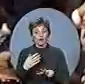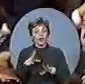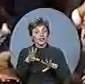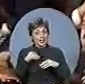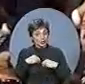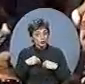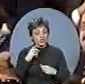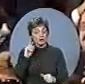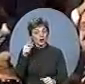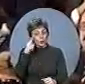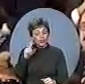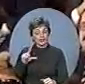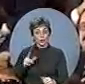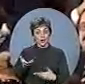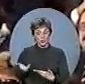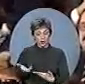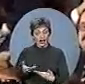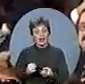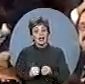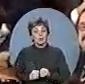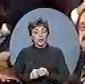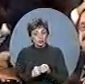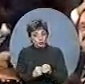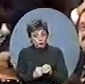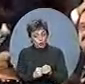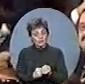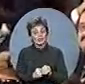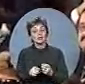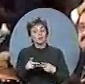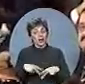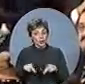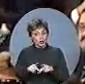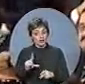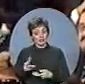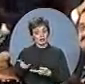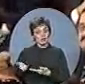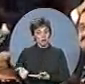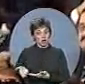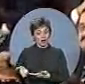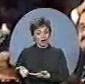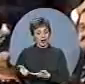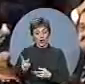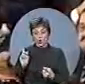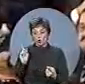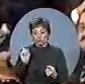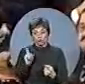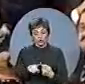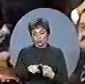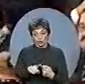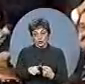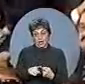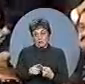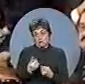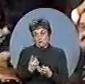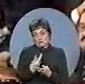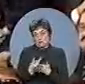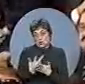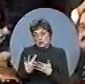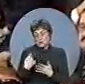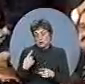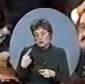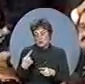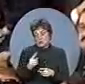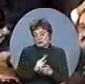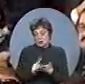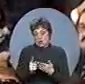were adopted by a Liberal government and supported by the Liberal Party up until a